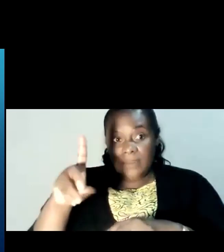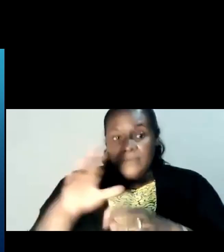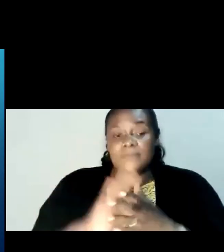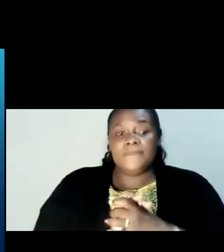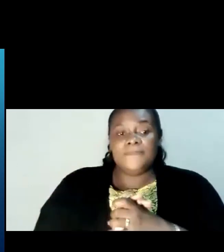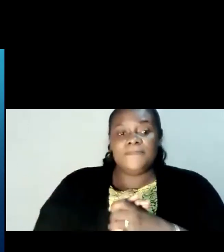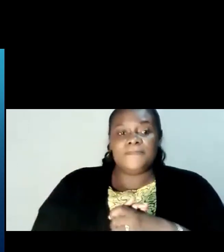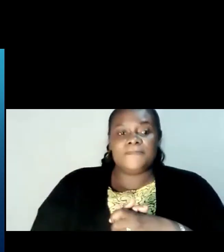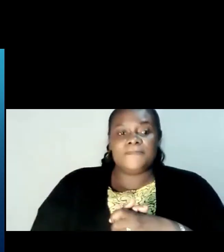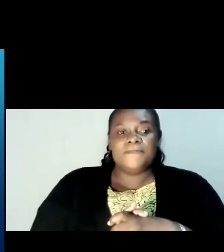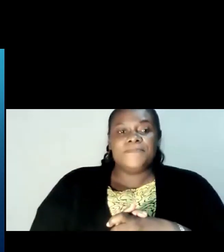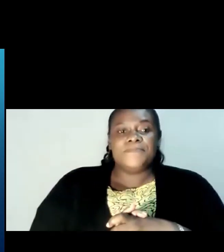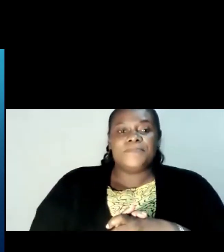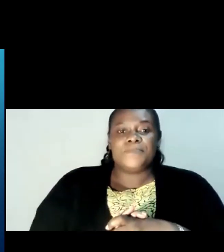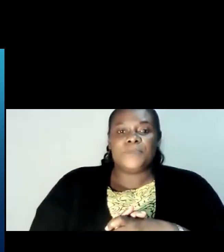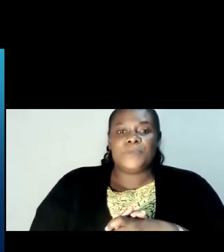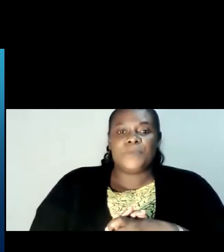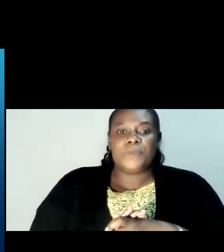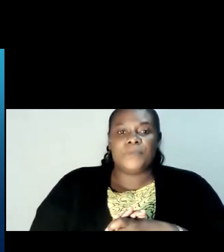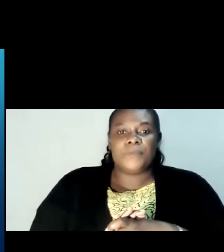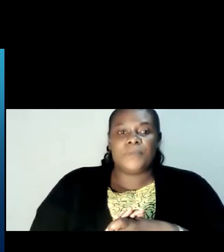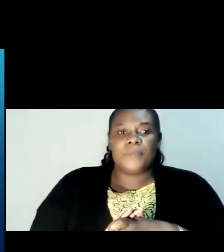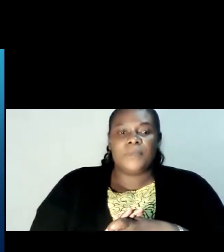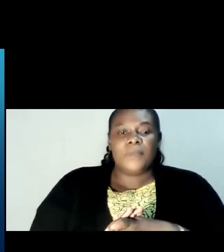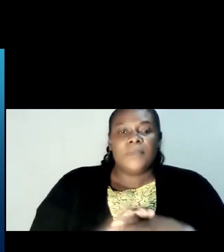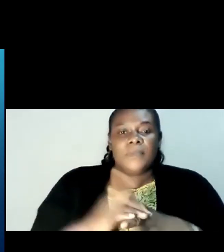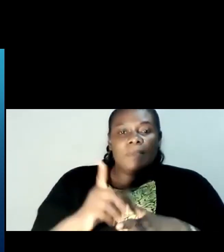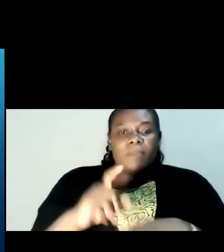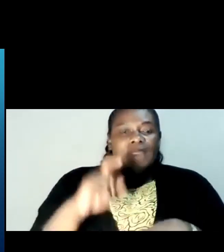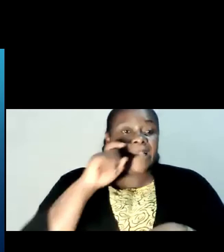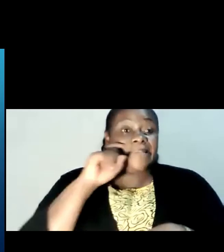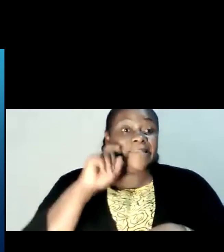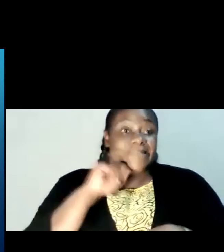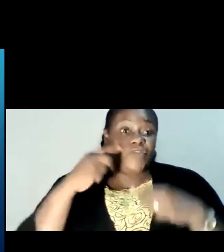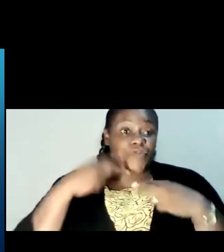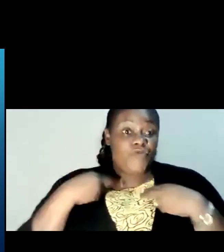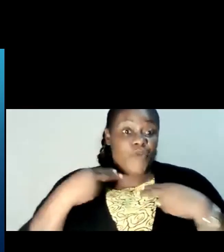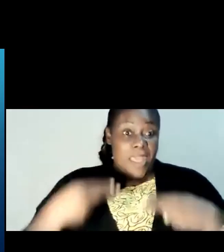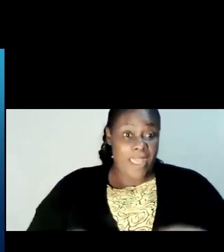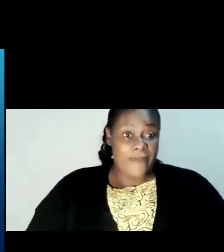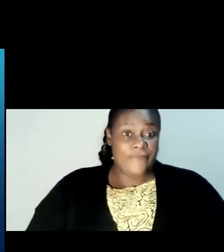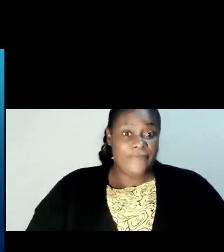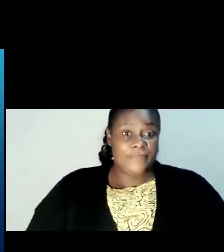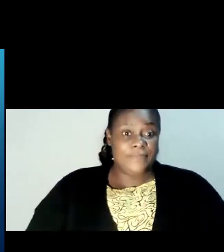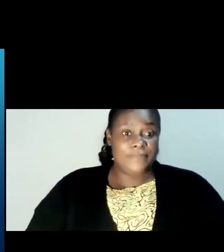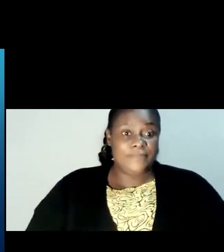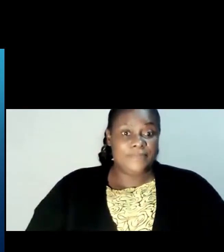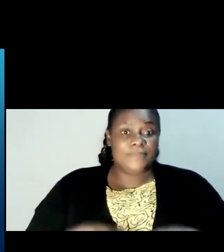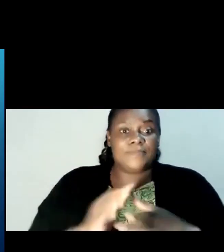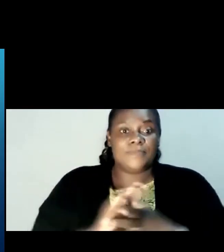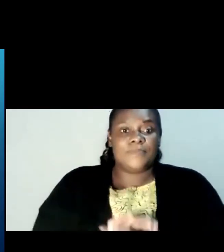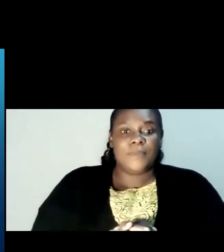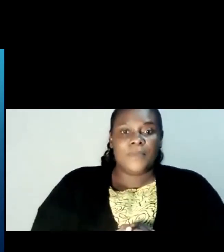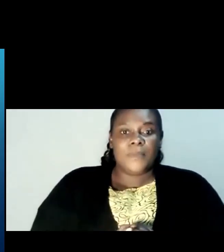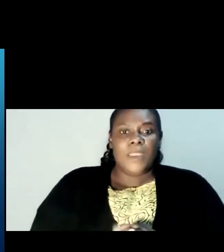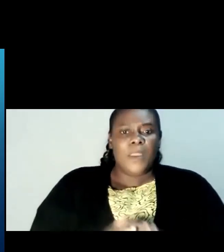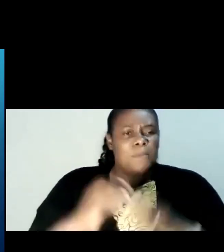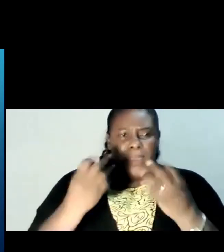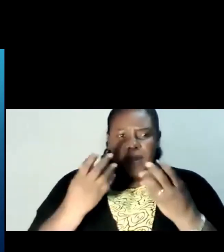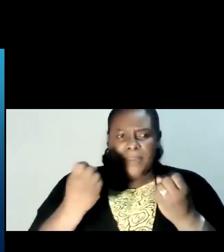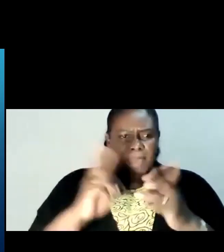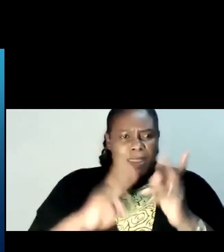Sexual health is a part of health. I think many people forget